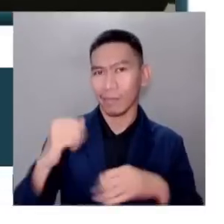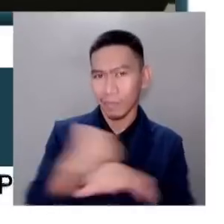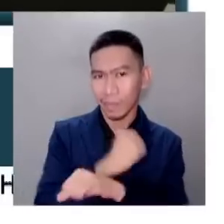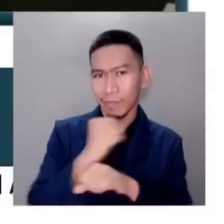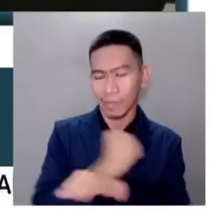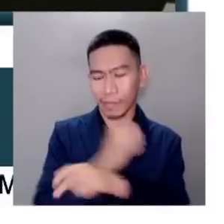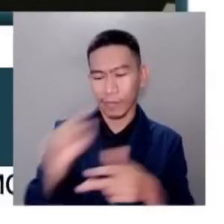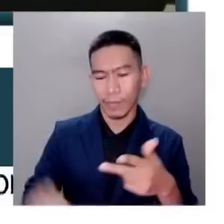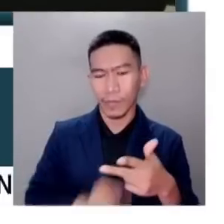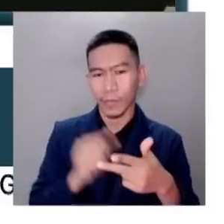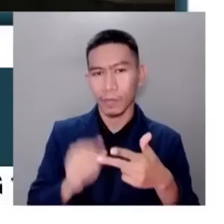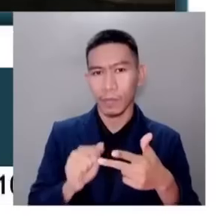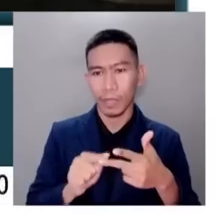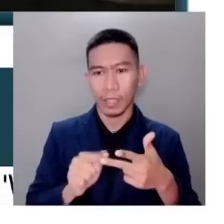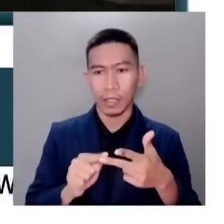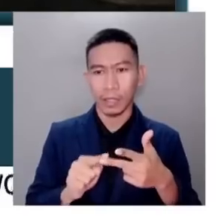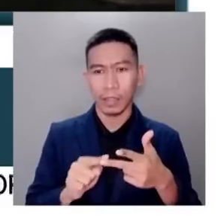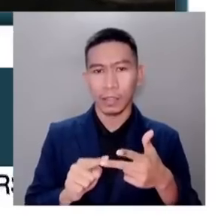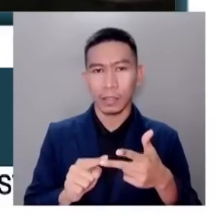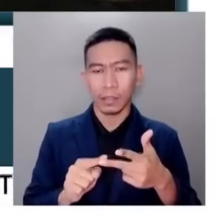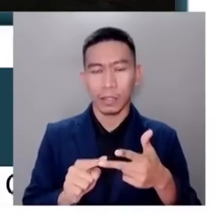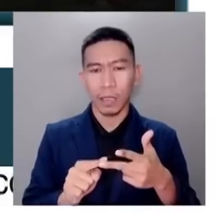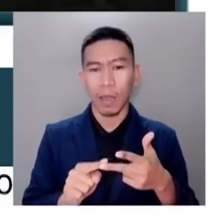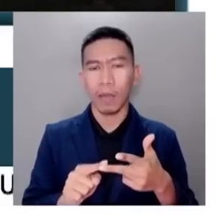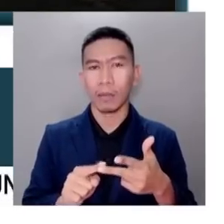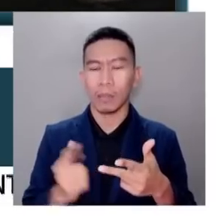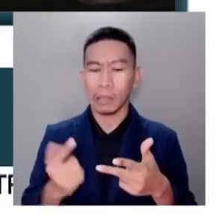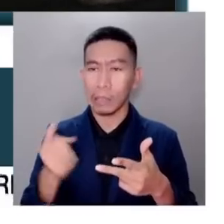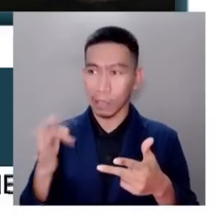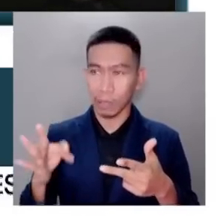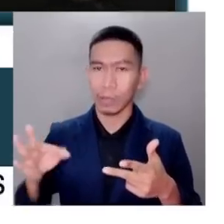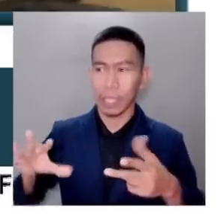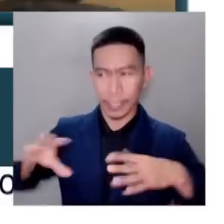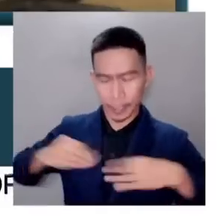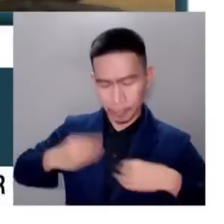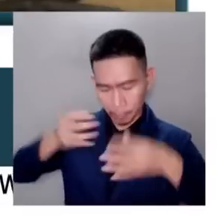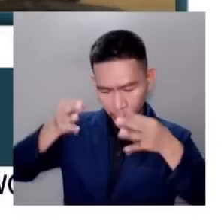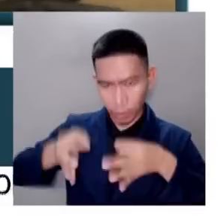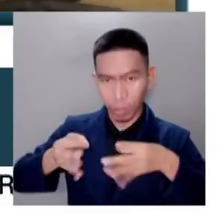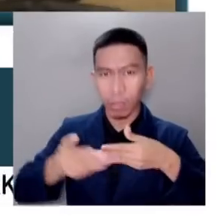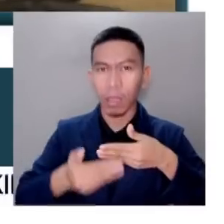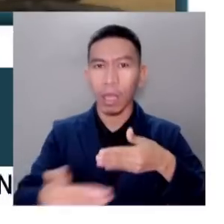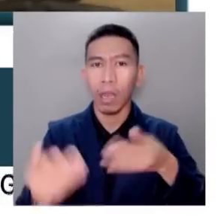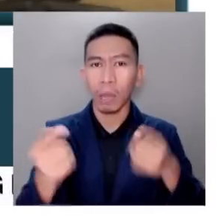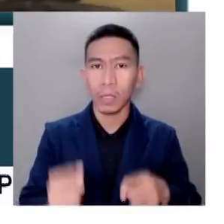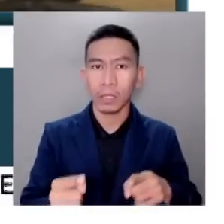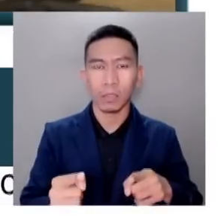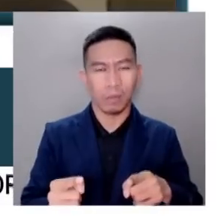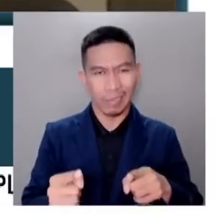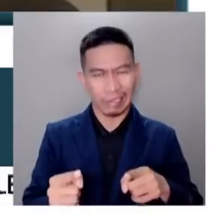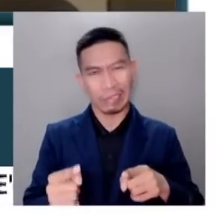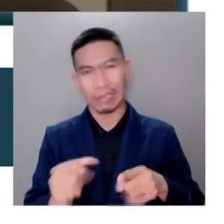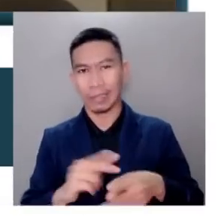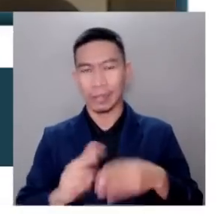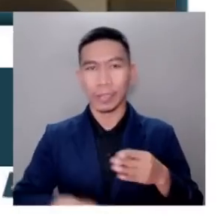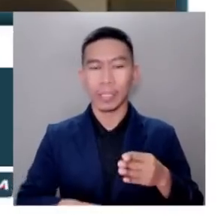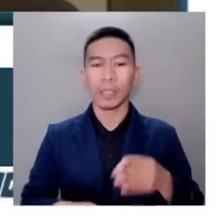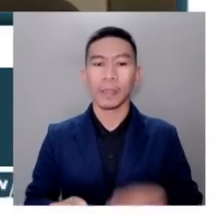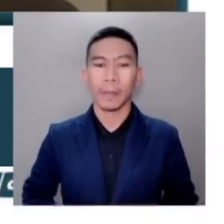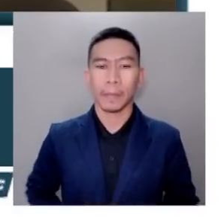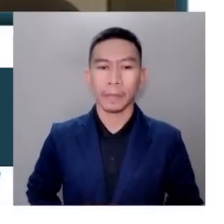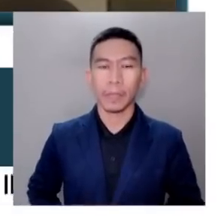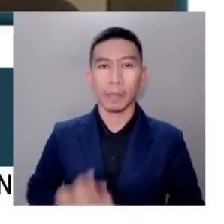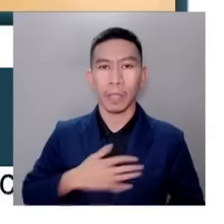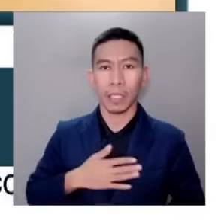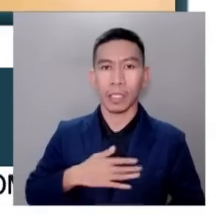the implications of accepting this, right? Our original statement in January